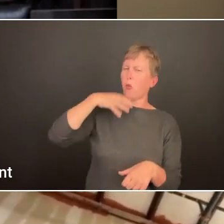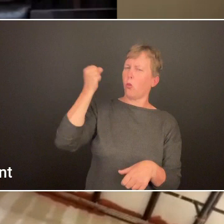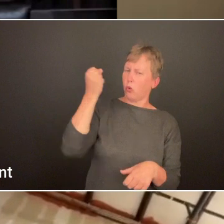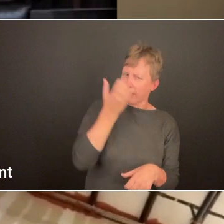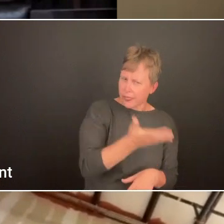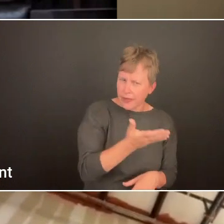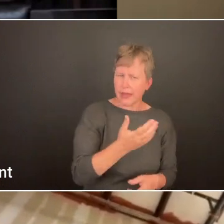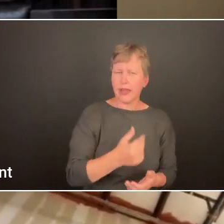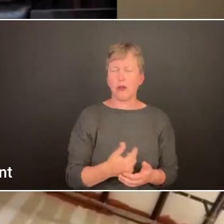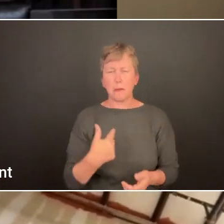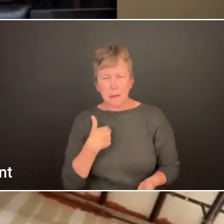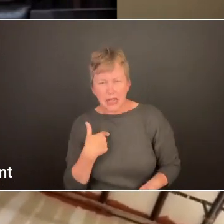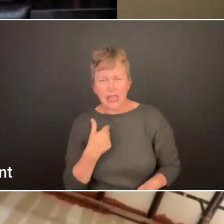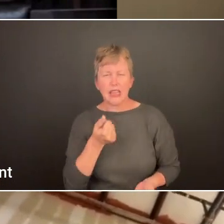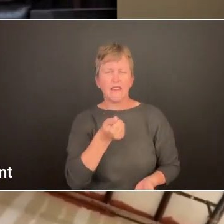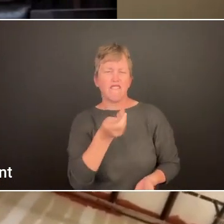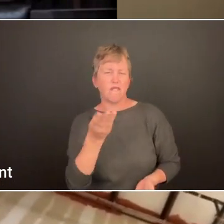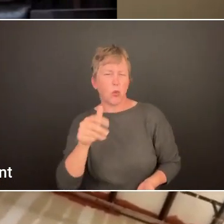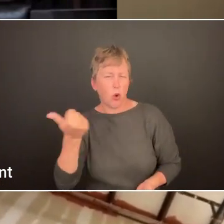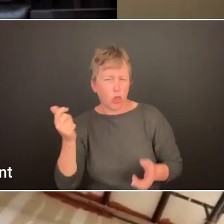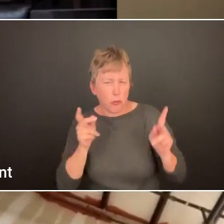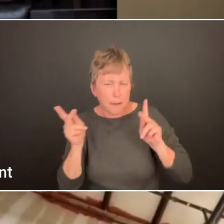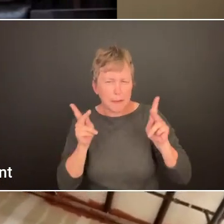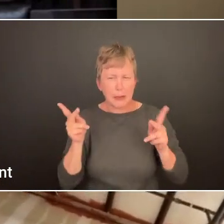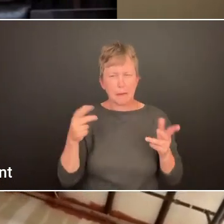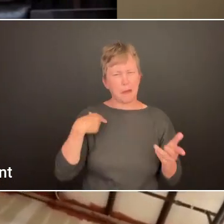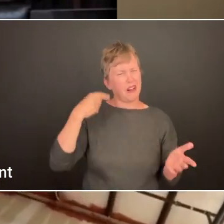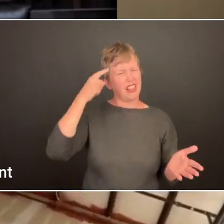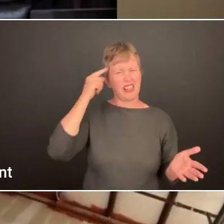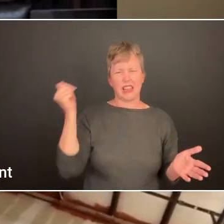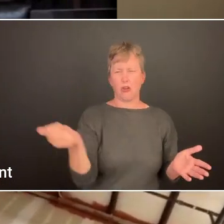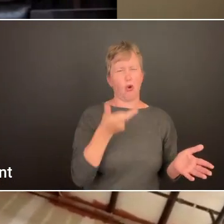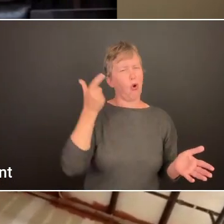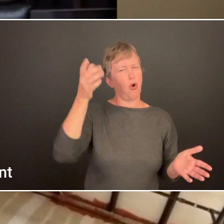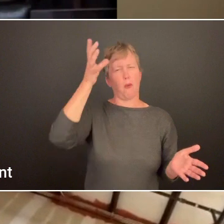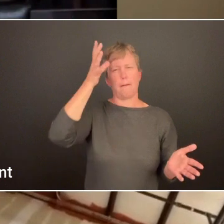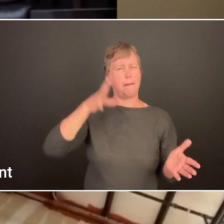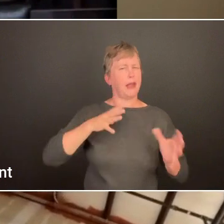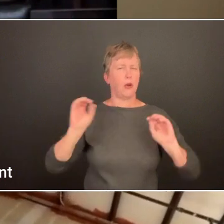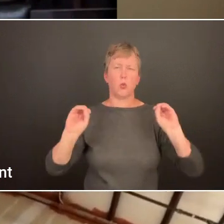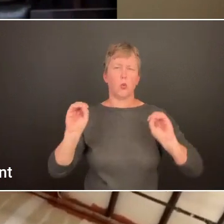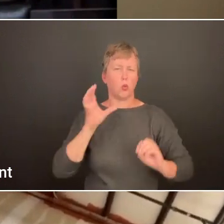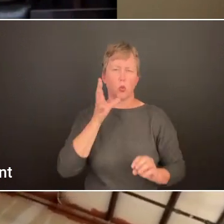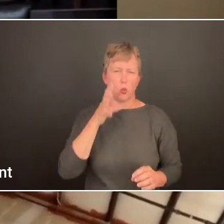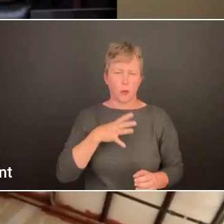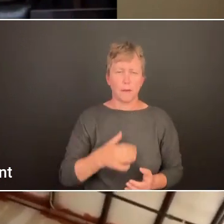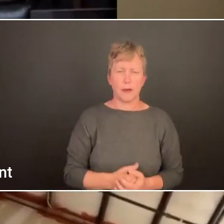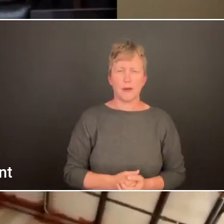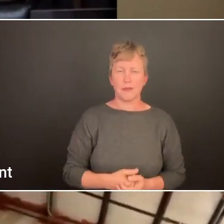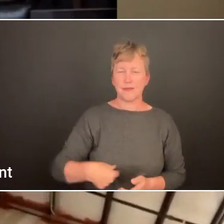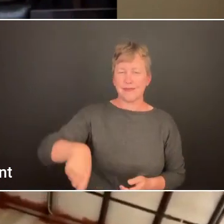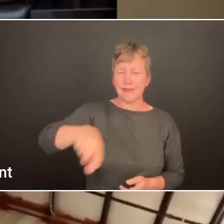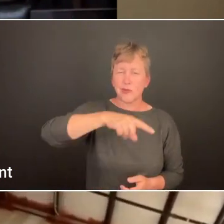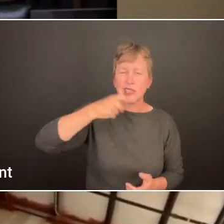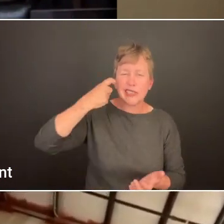myself and a couple other people, and it might have been all guys, because like we've talked about, this